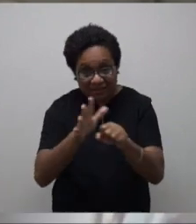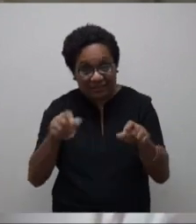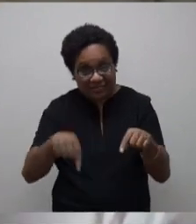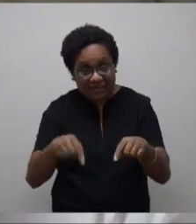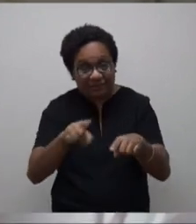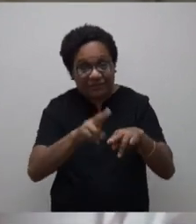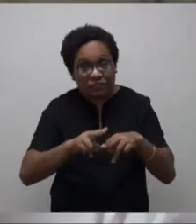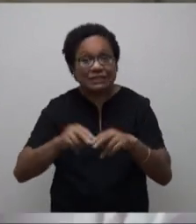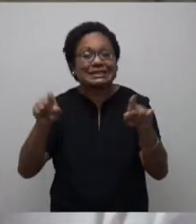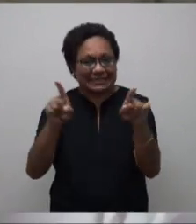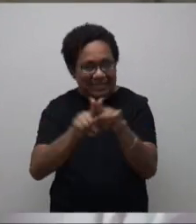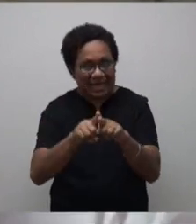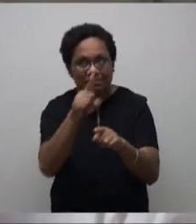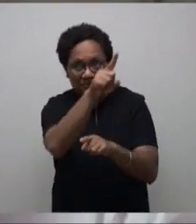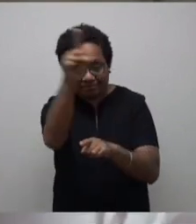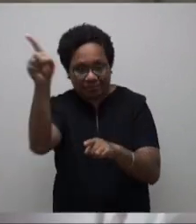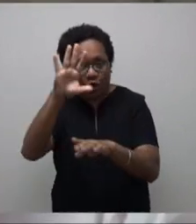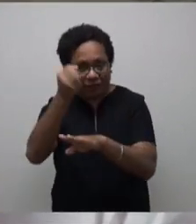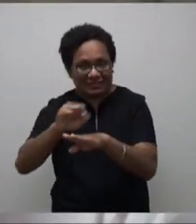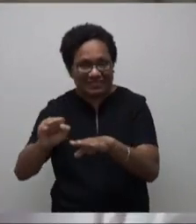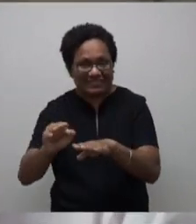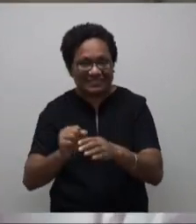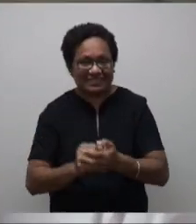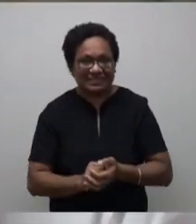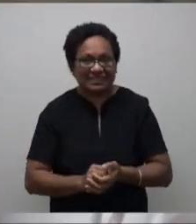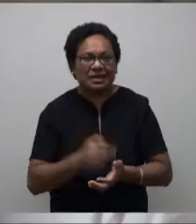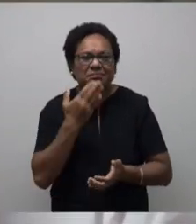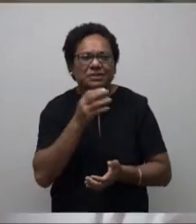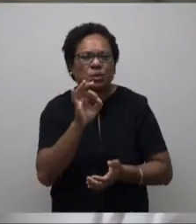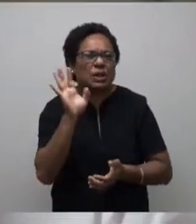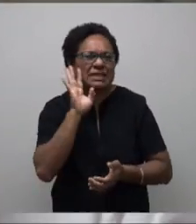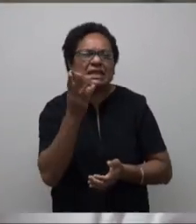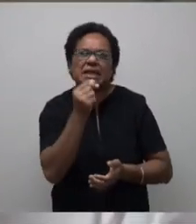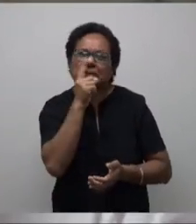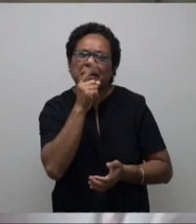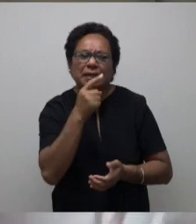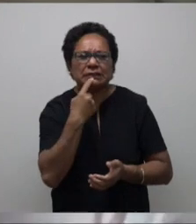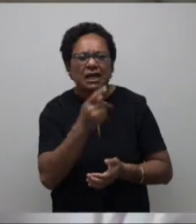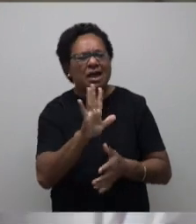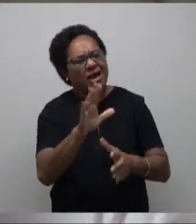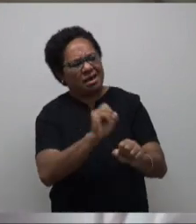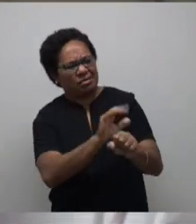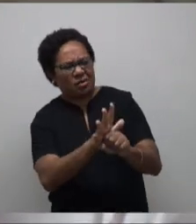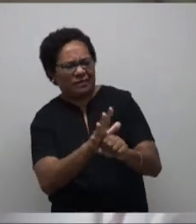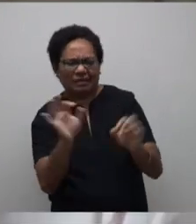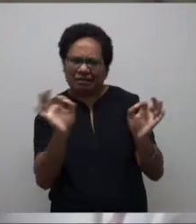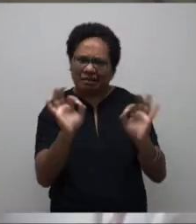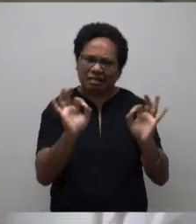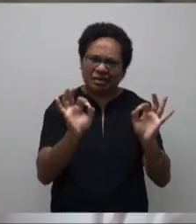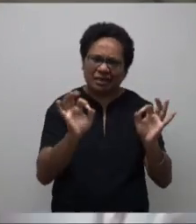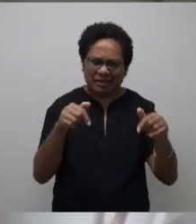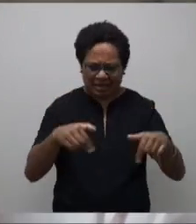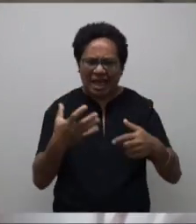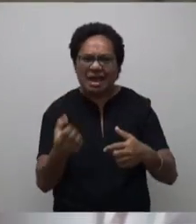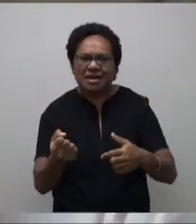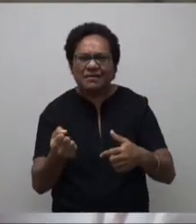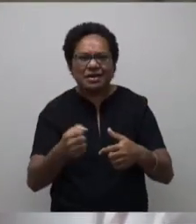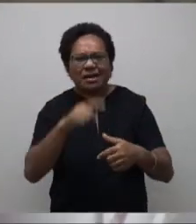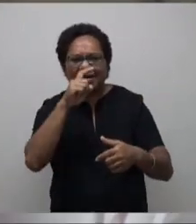listen to the false prophets and the pseudo-experts who say that this disease cannot harm you. They are lying, and they